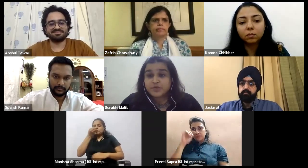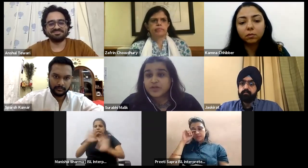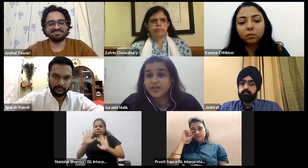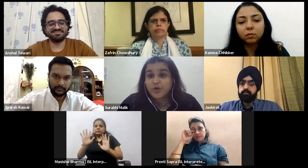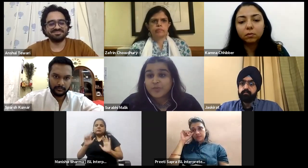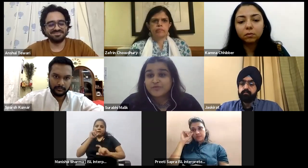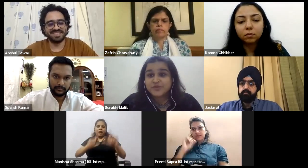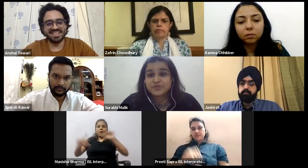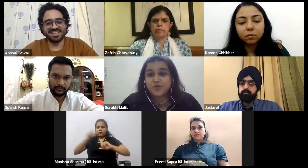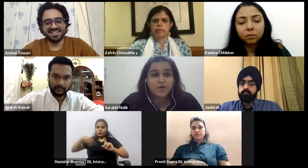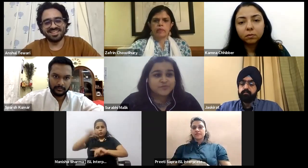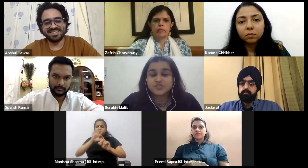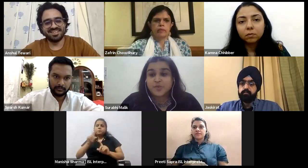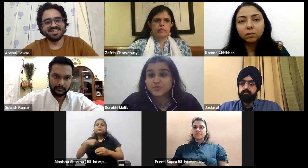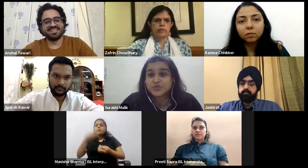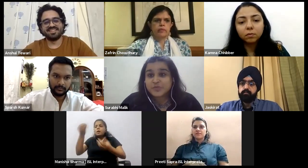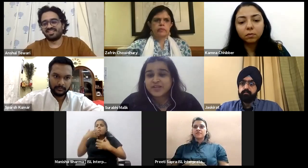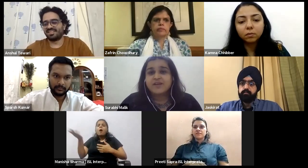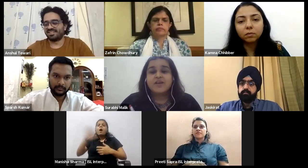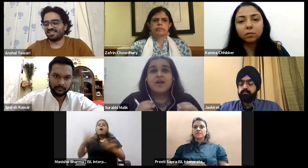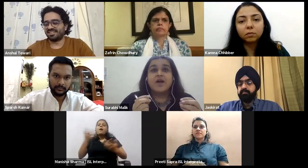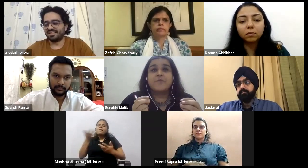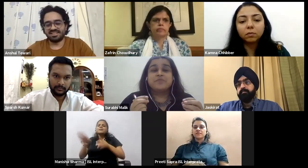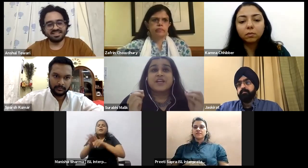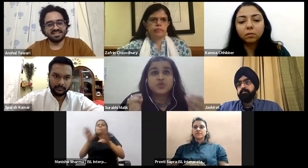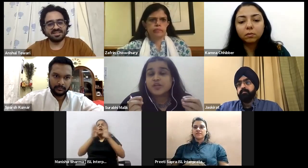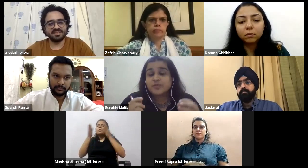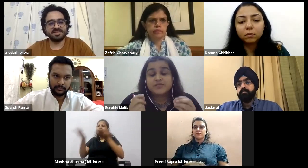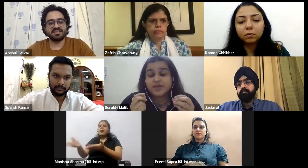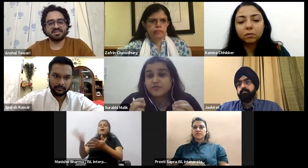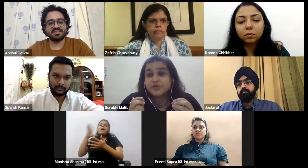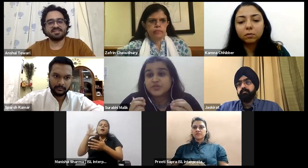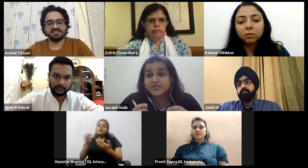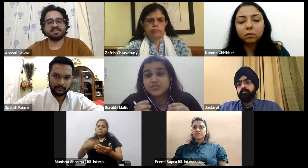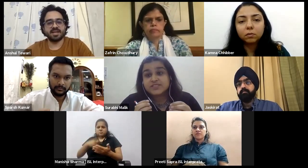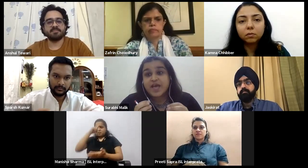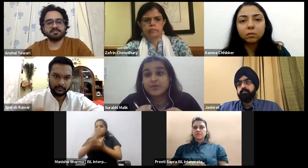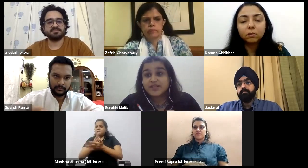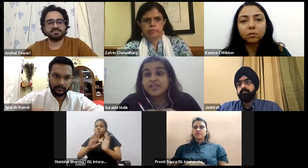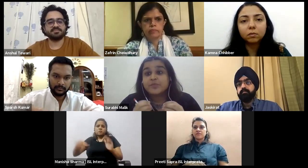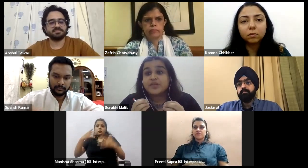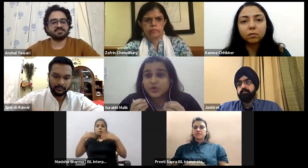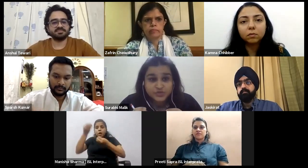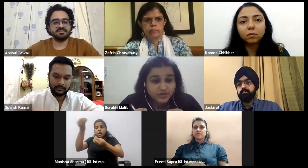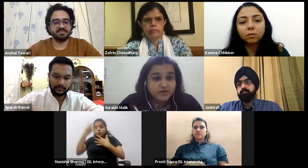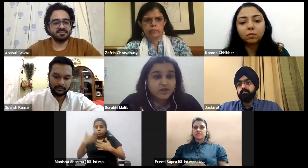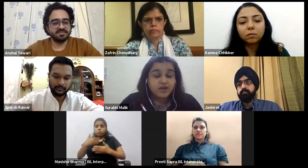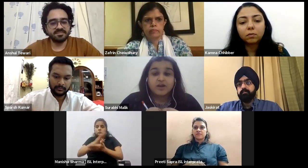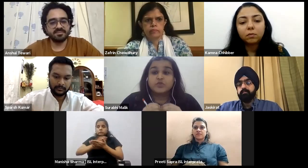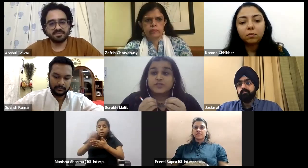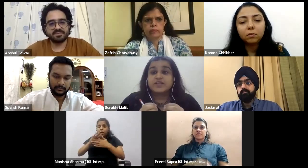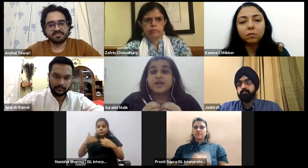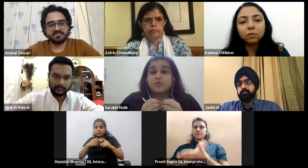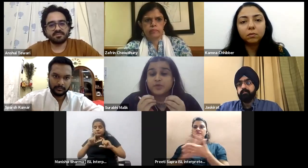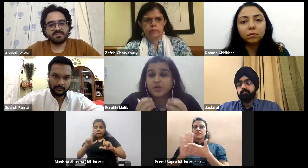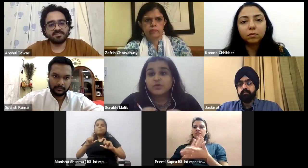be getting all my information from just about social media? I strongly believe information hygiene is a habit that can be nurtured.